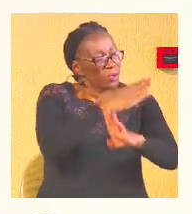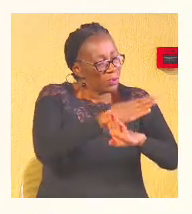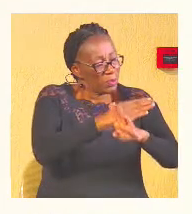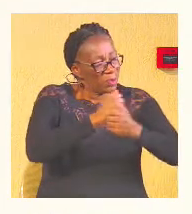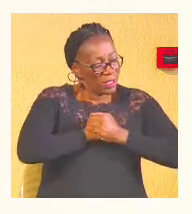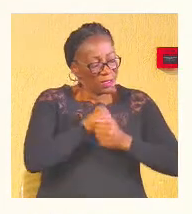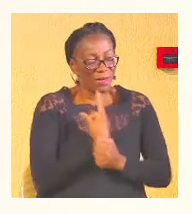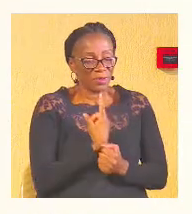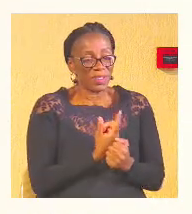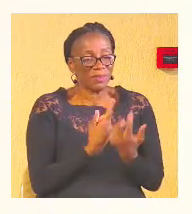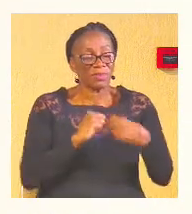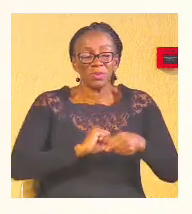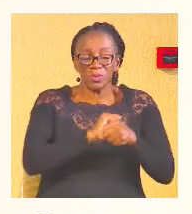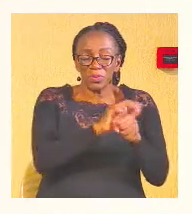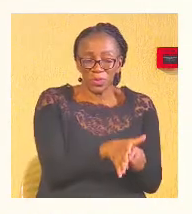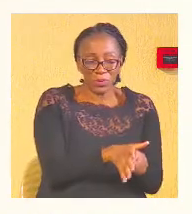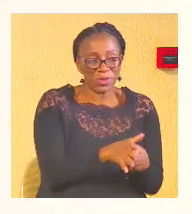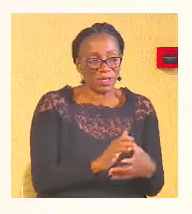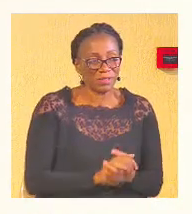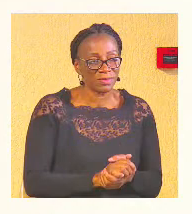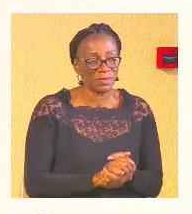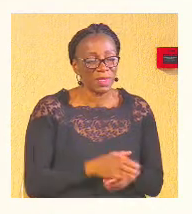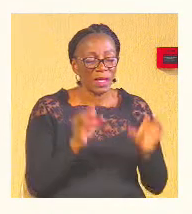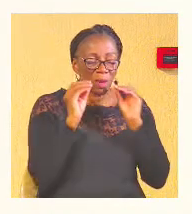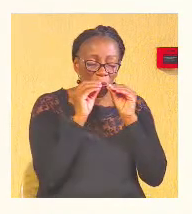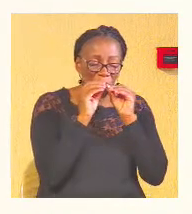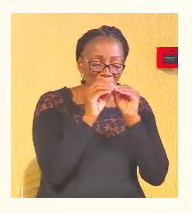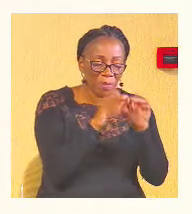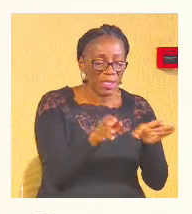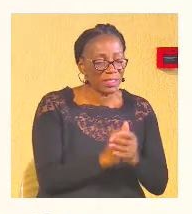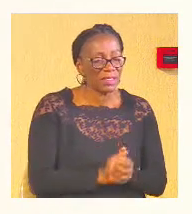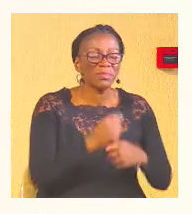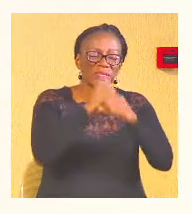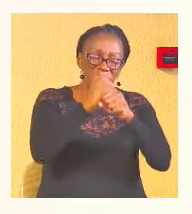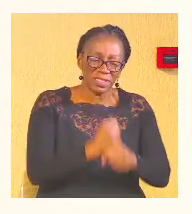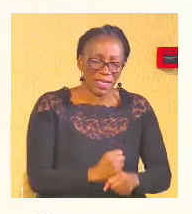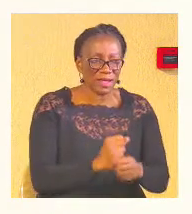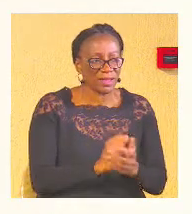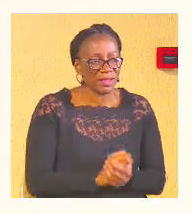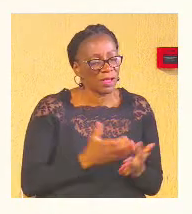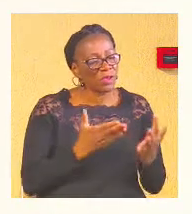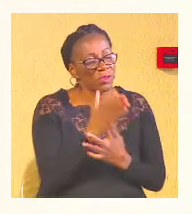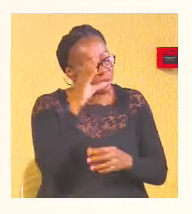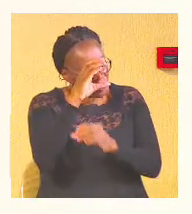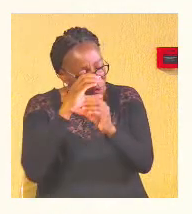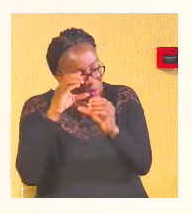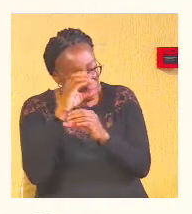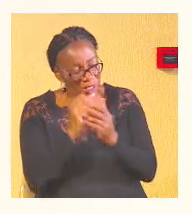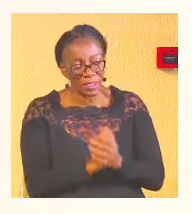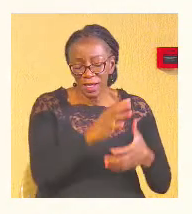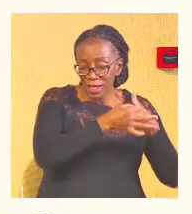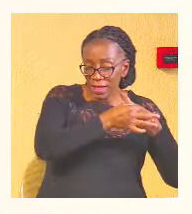country. And we are saying that the messages must be strengthened through the media, through the radio,